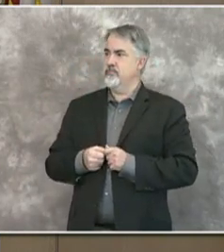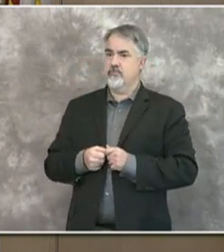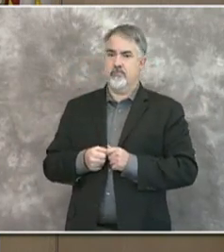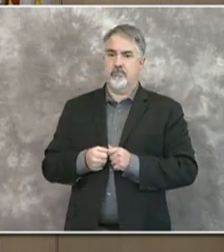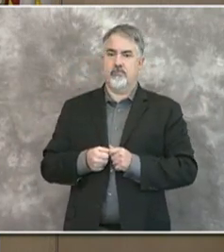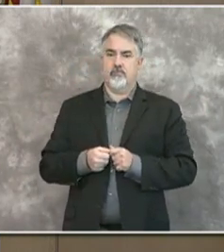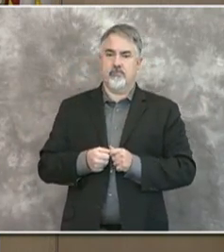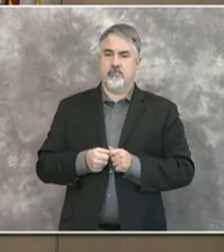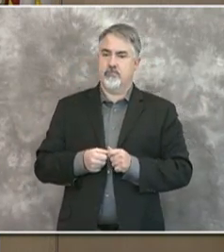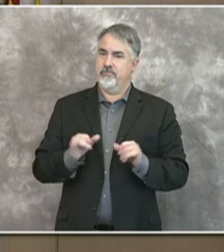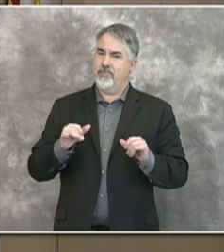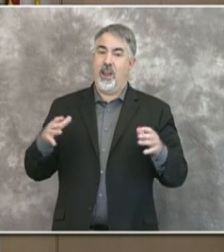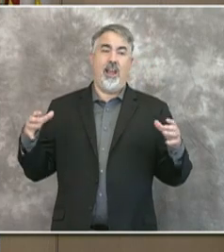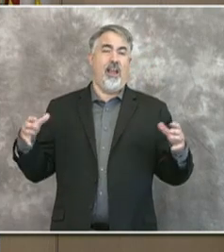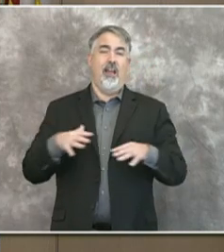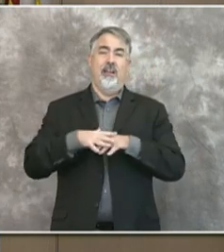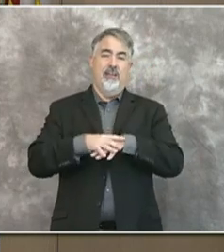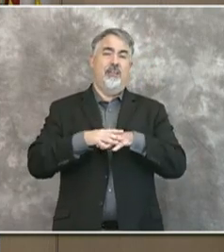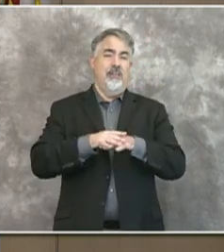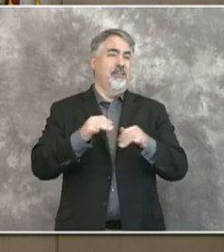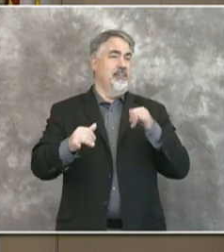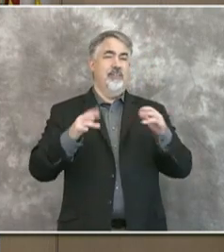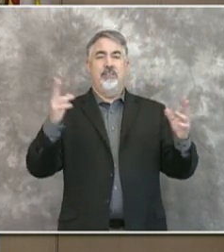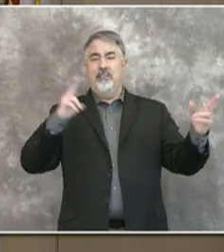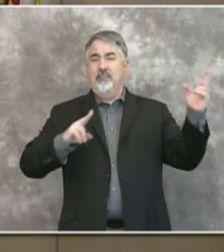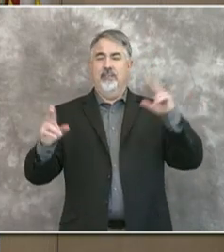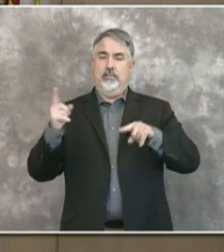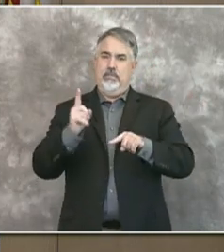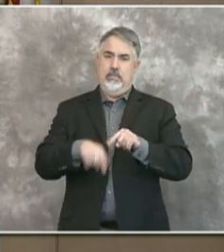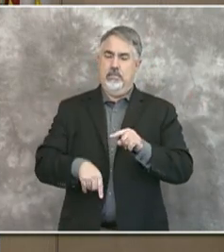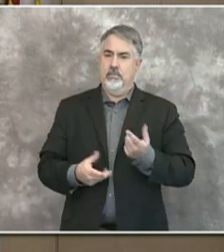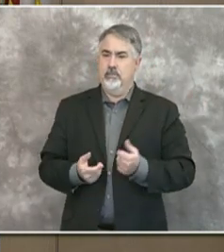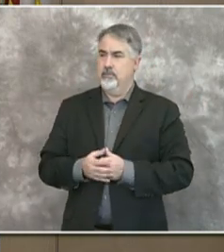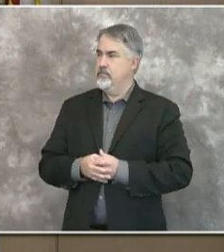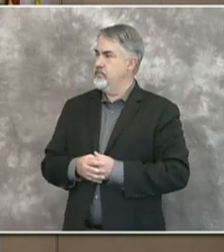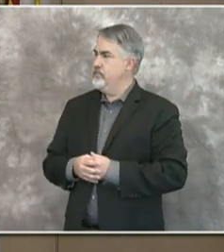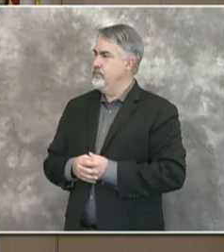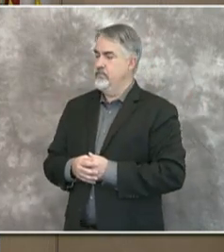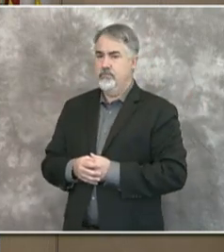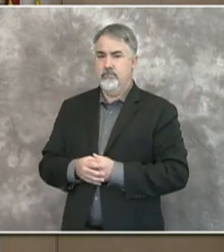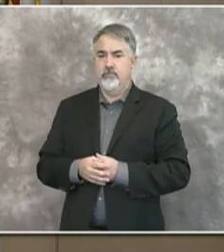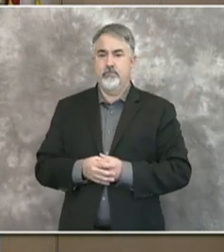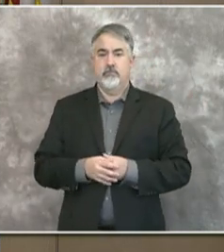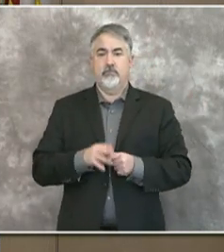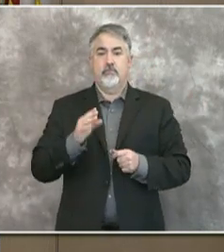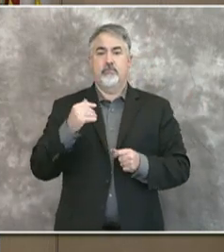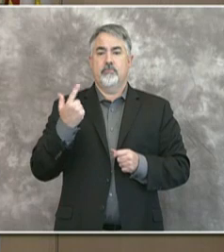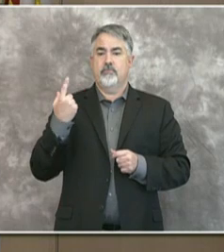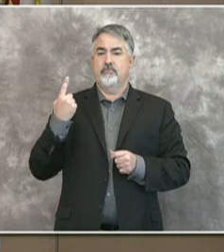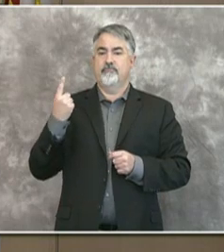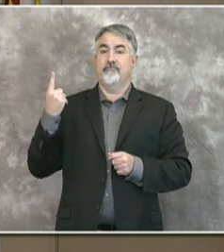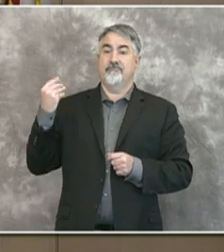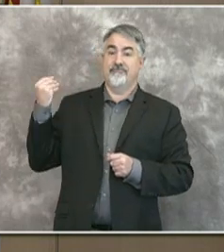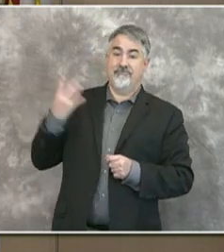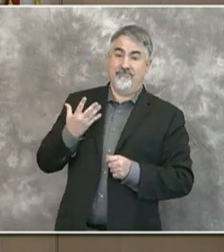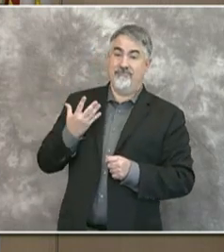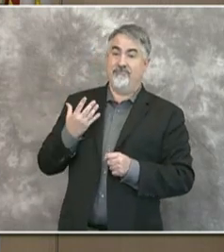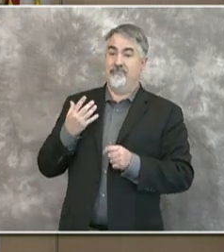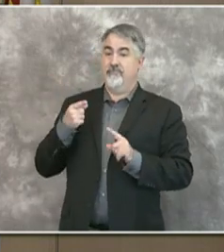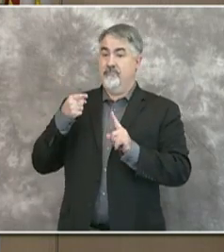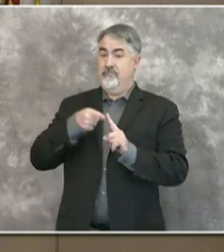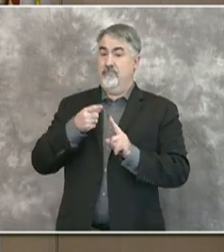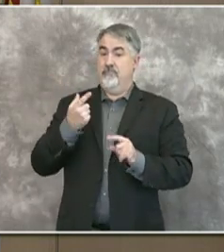at this time of any kind. The only order that we have in place is related to childcare,